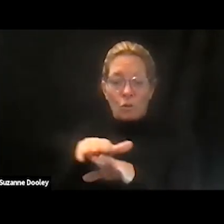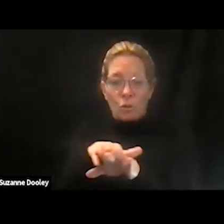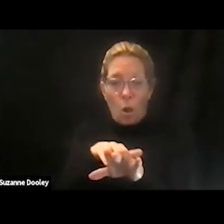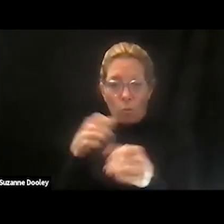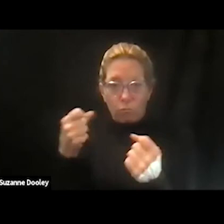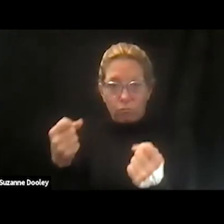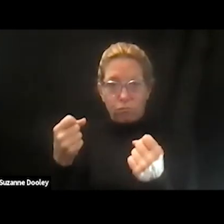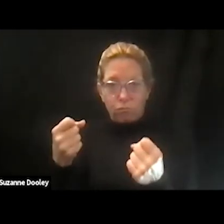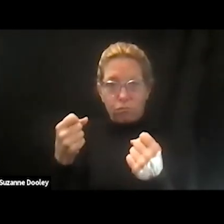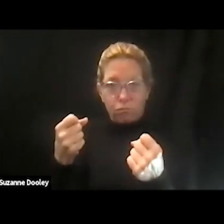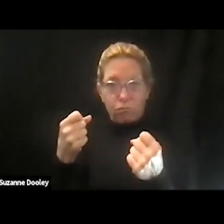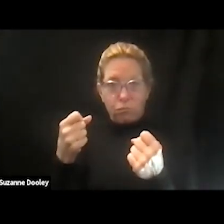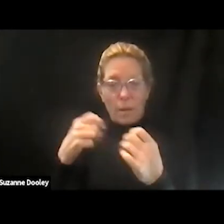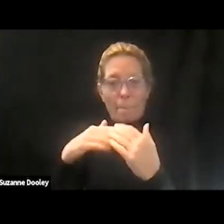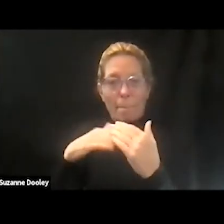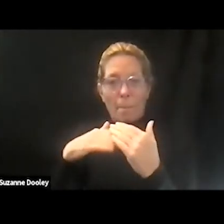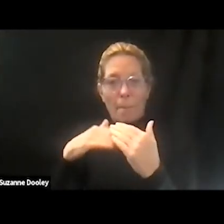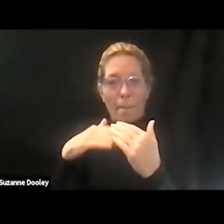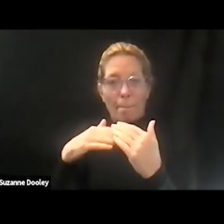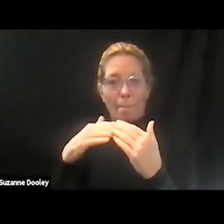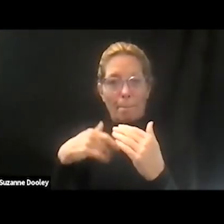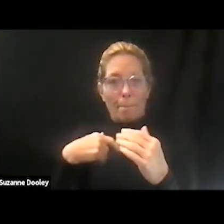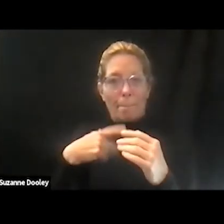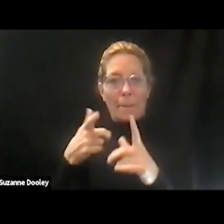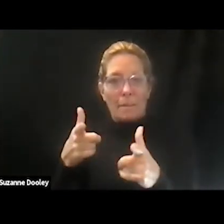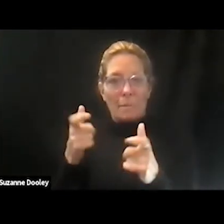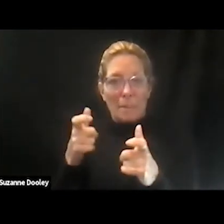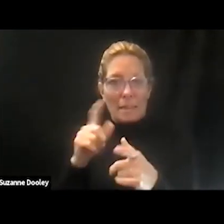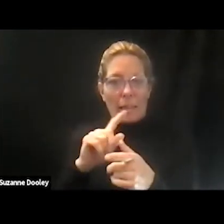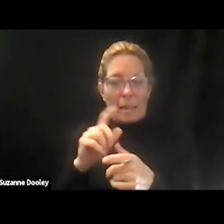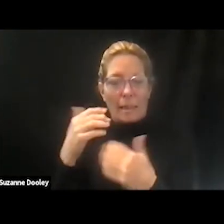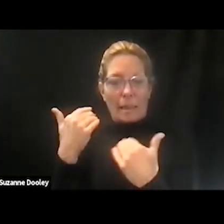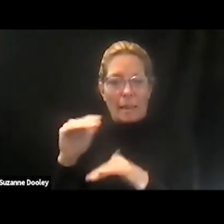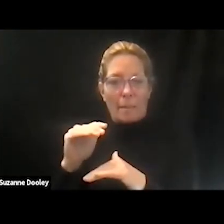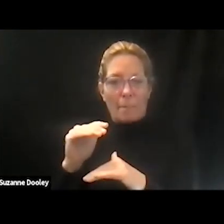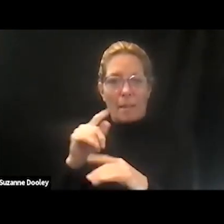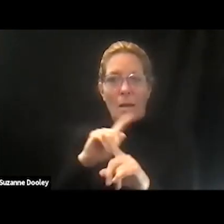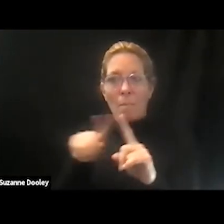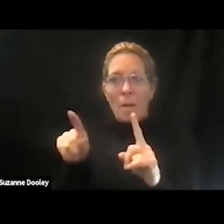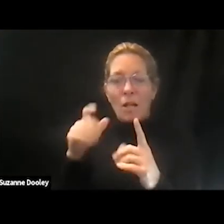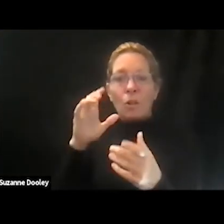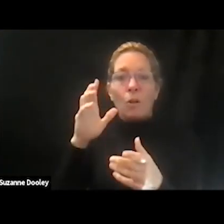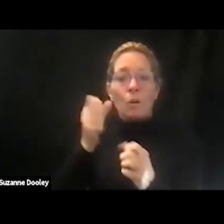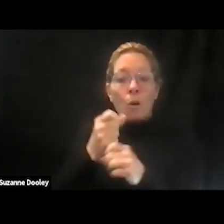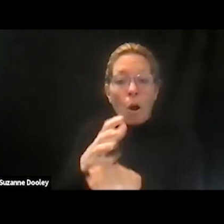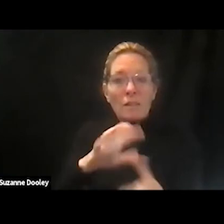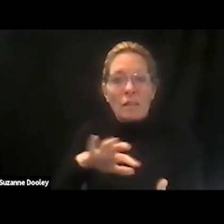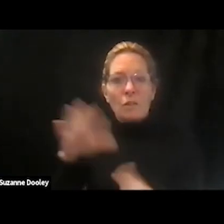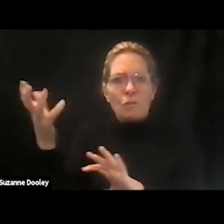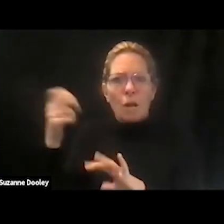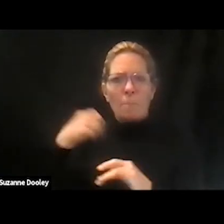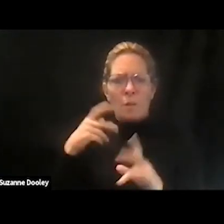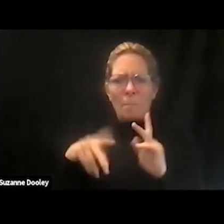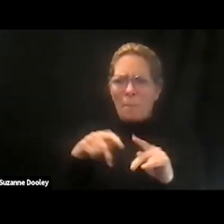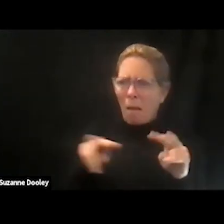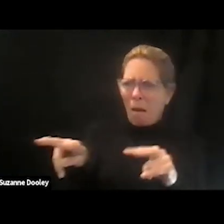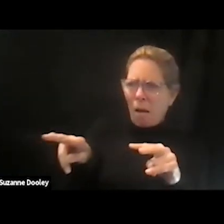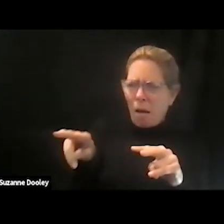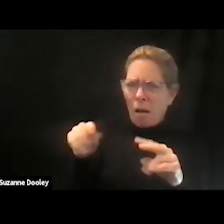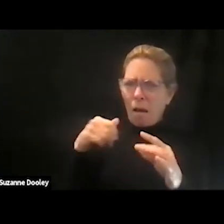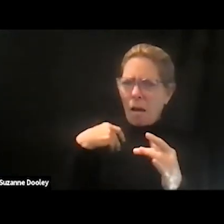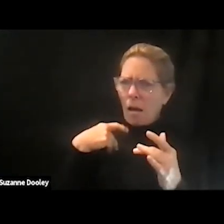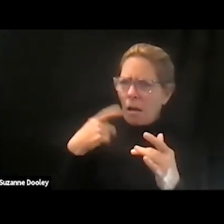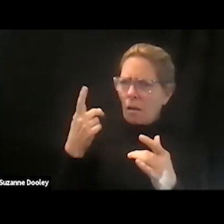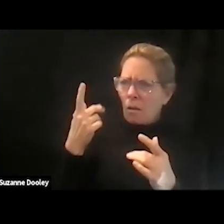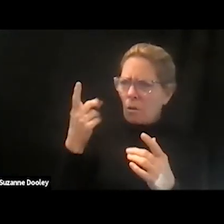limit. That's not going to change it overnight, but causing disruption leads to attention, leads to people thinking and talking about it. And I think that